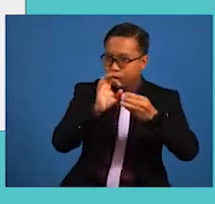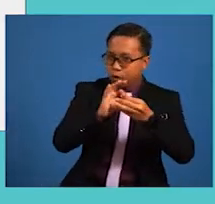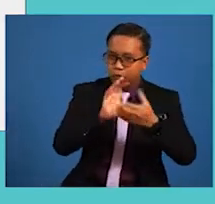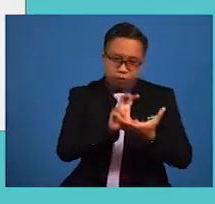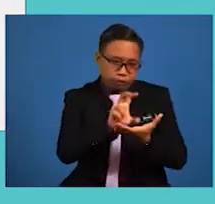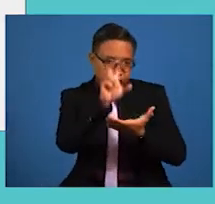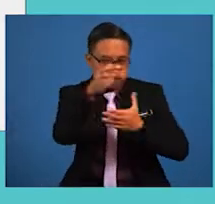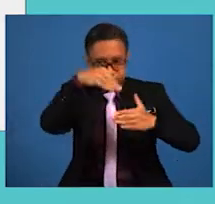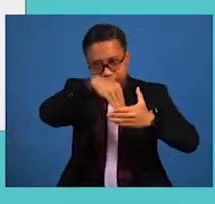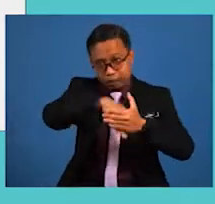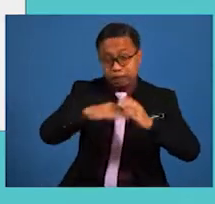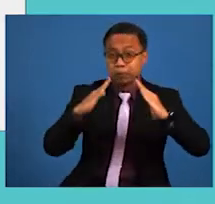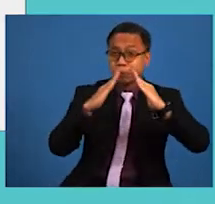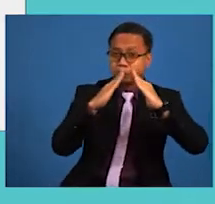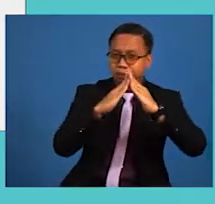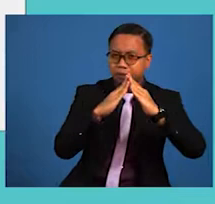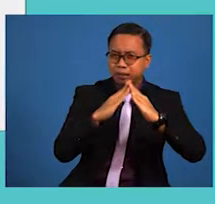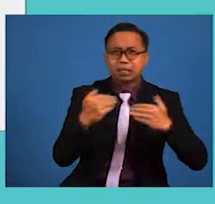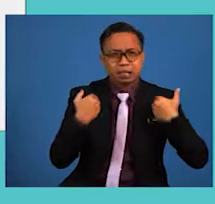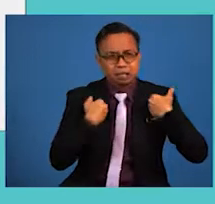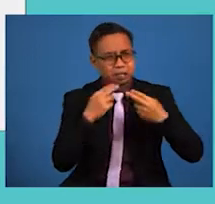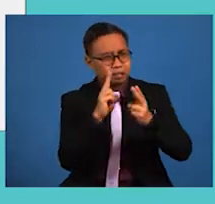in properties? Any changes?